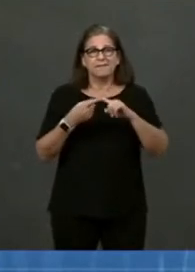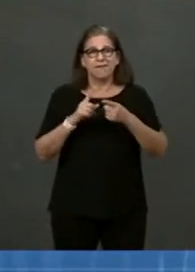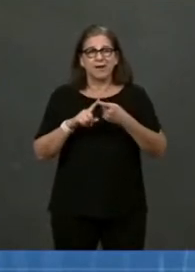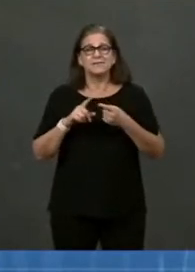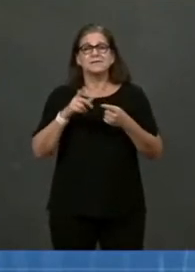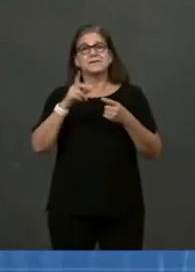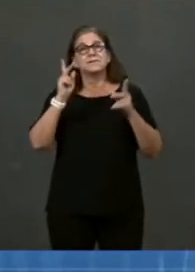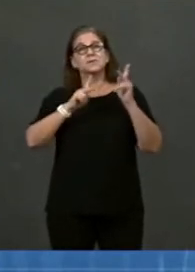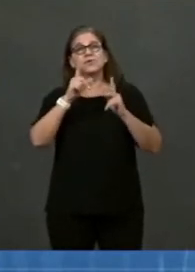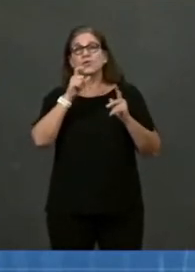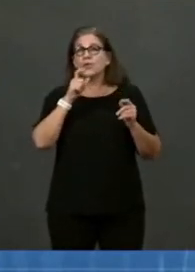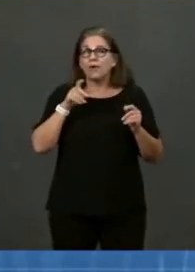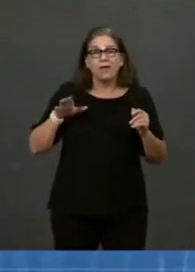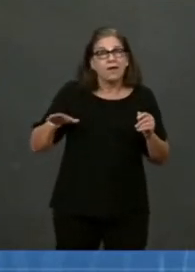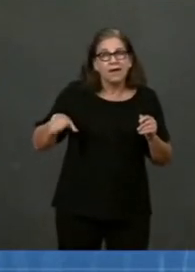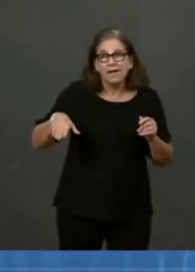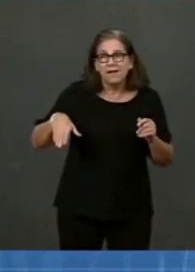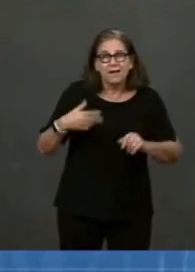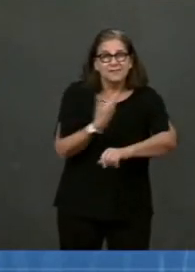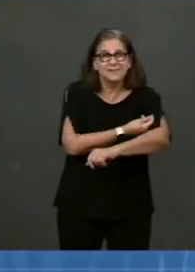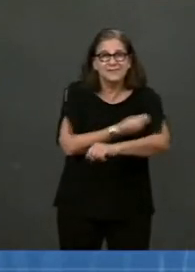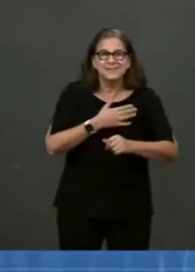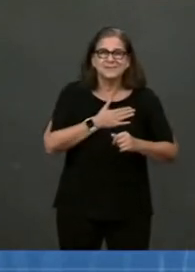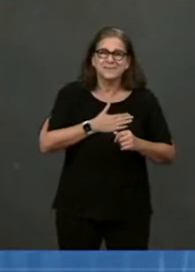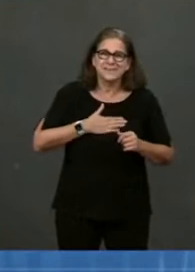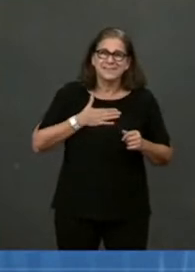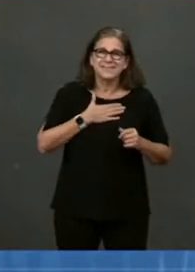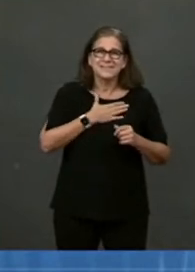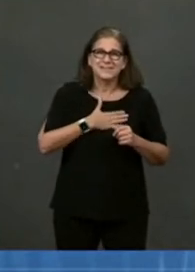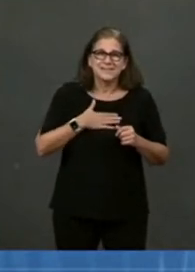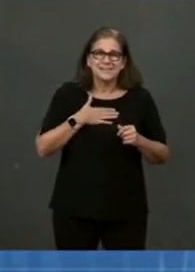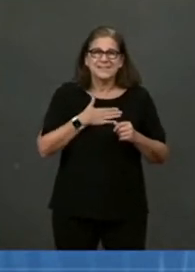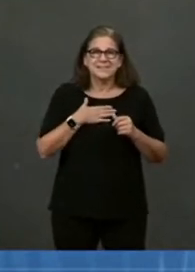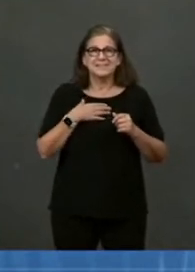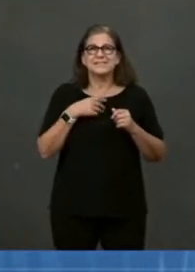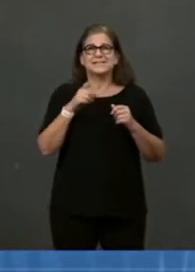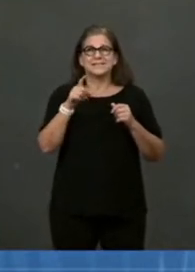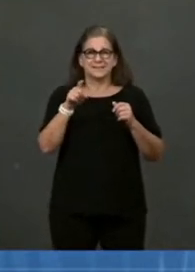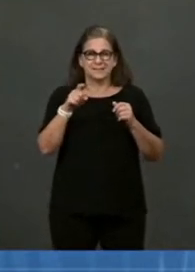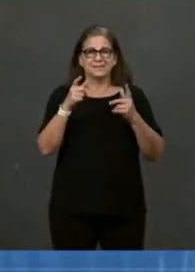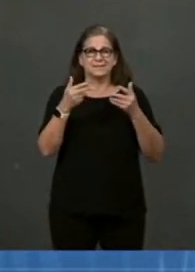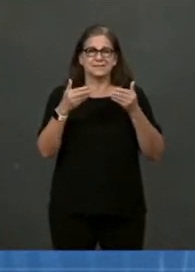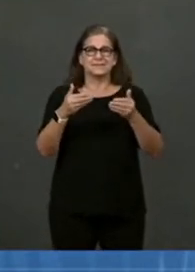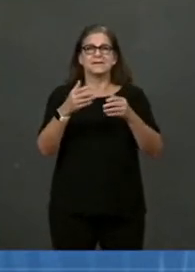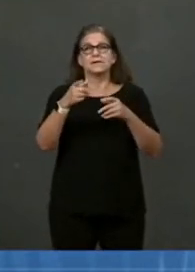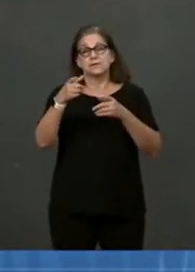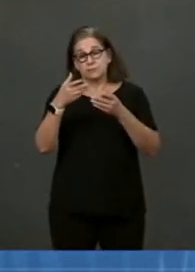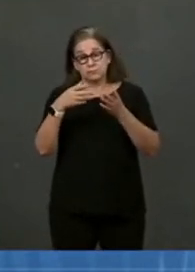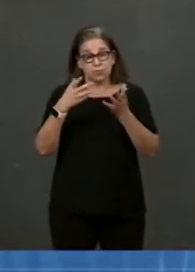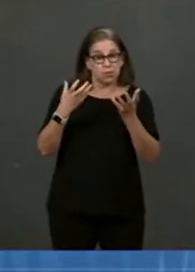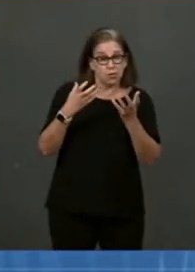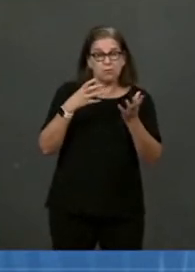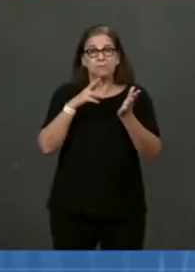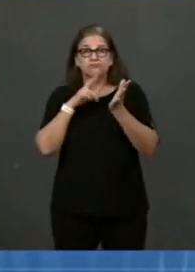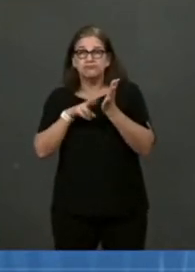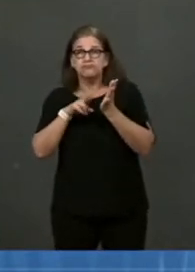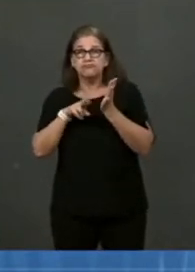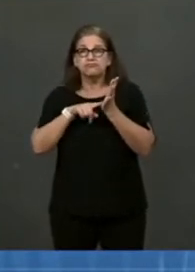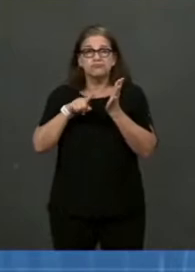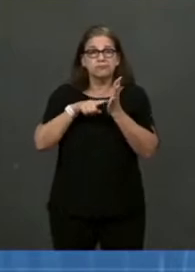the time to get the information you need to make the decision to get vaccinated. Thank you. I'll now turn things over to Dr.